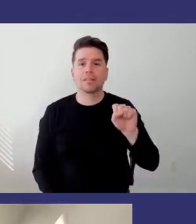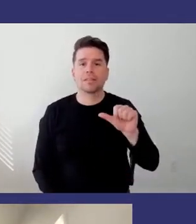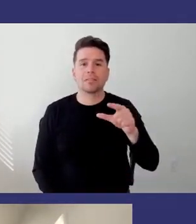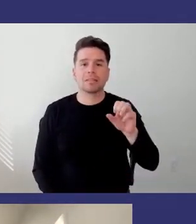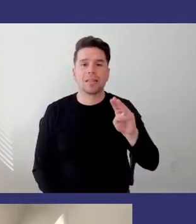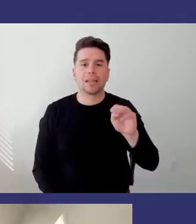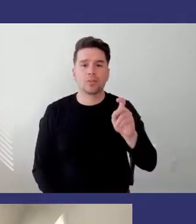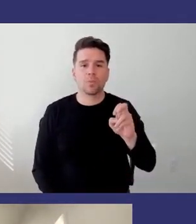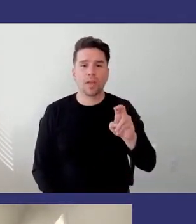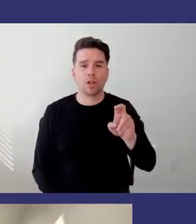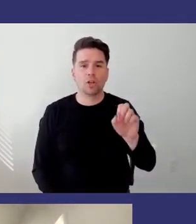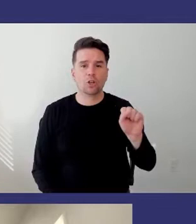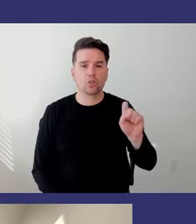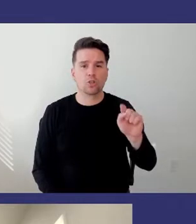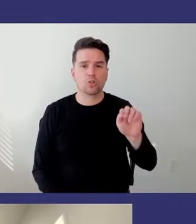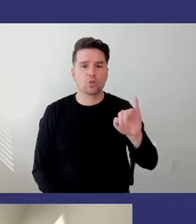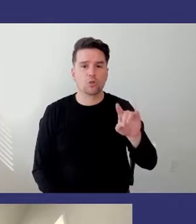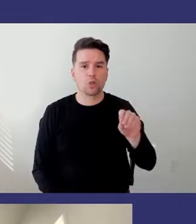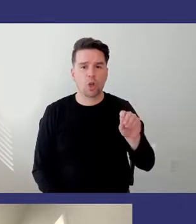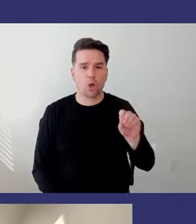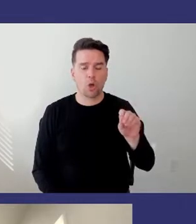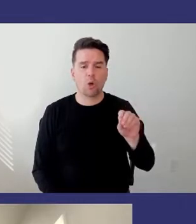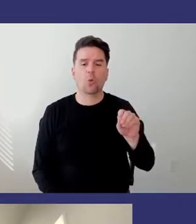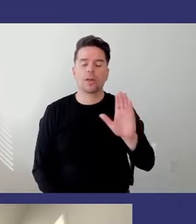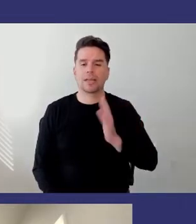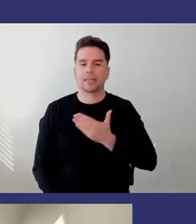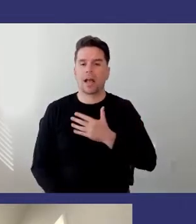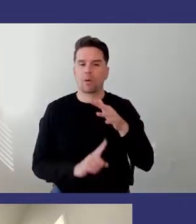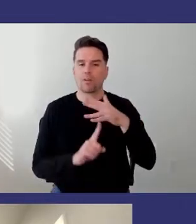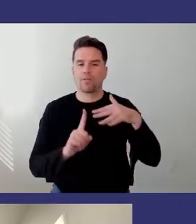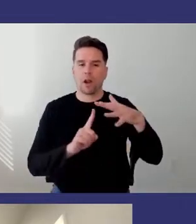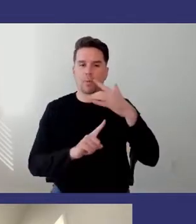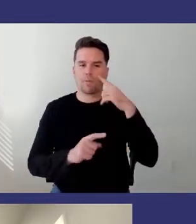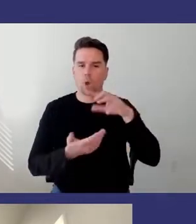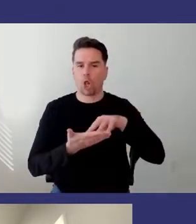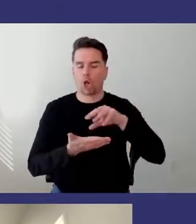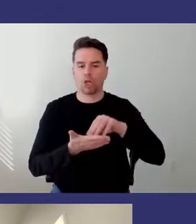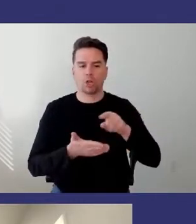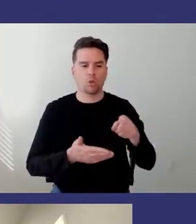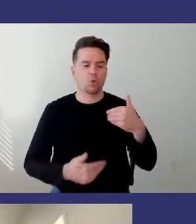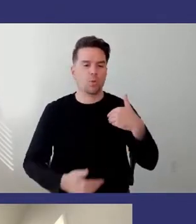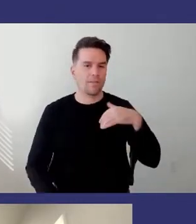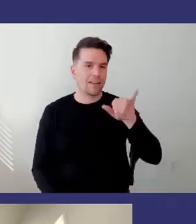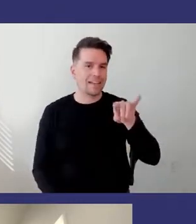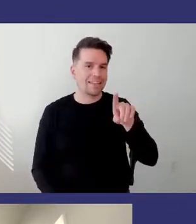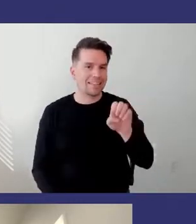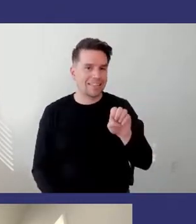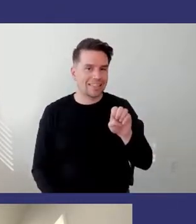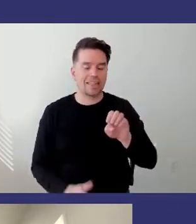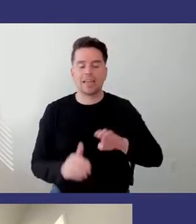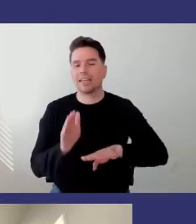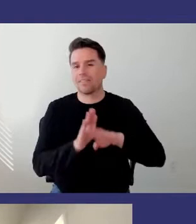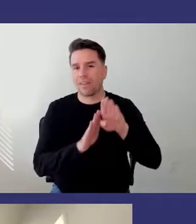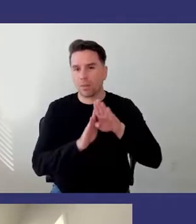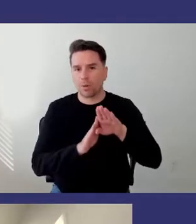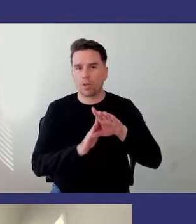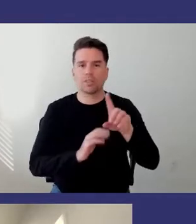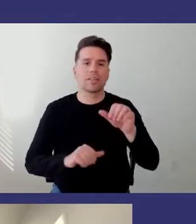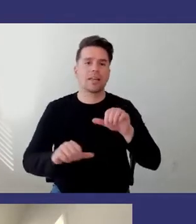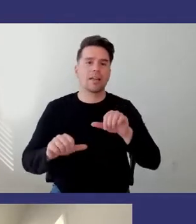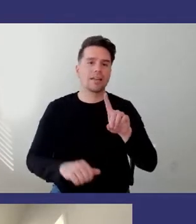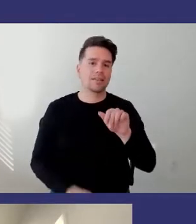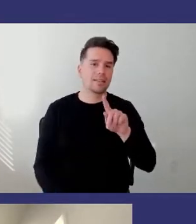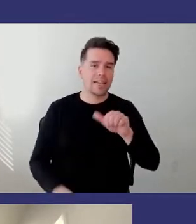integrated environment for end-to-end machine learning. So you have an IDE, and developers, data scientists can onboard to